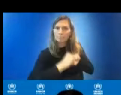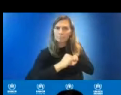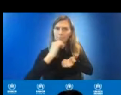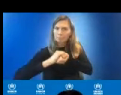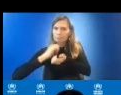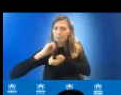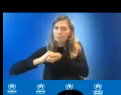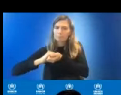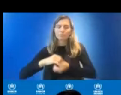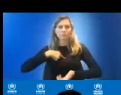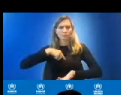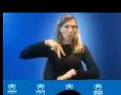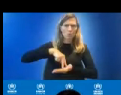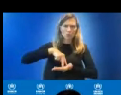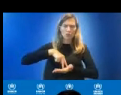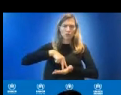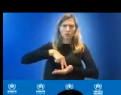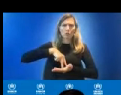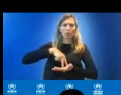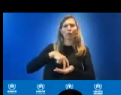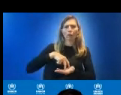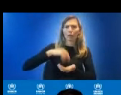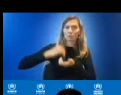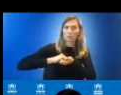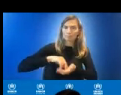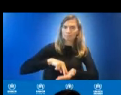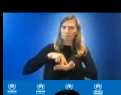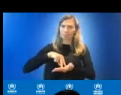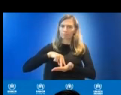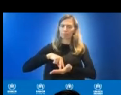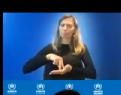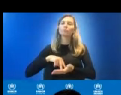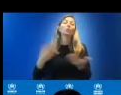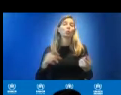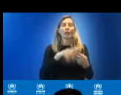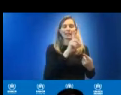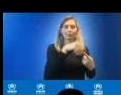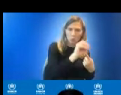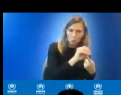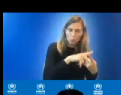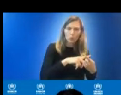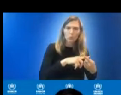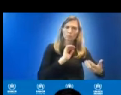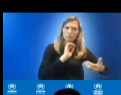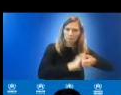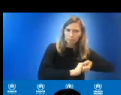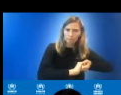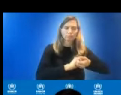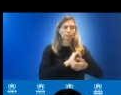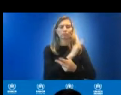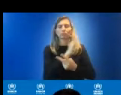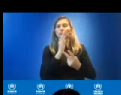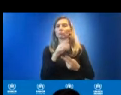our positions. And this includes, of course, organizations of persons with disabilities, but also perhaps